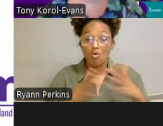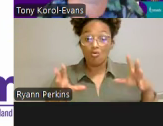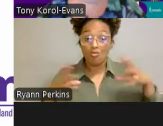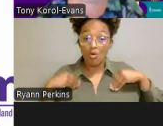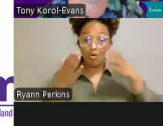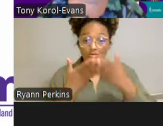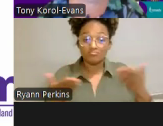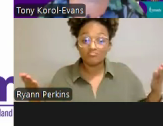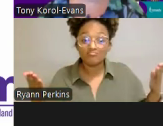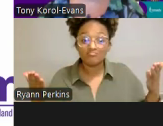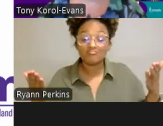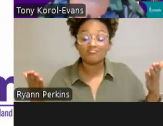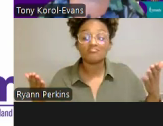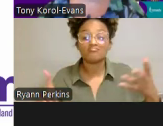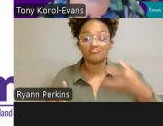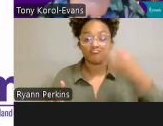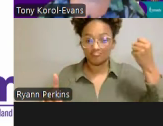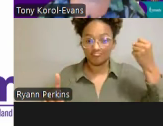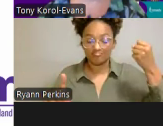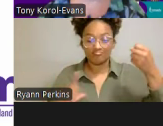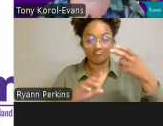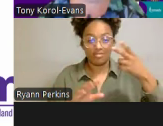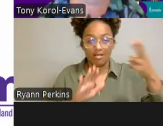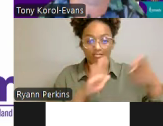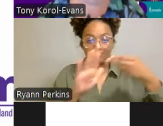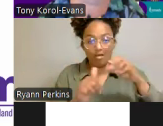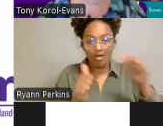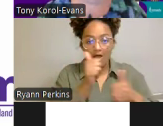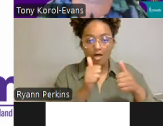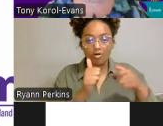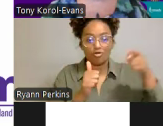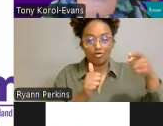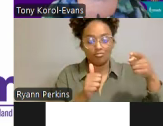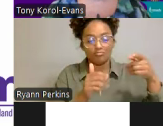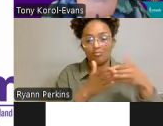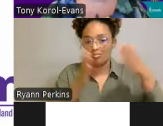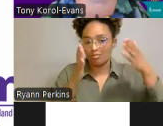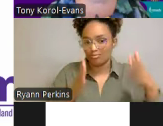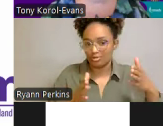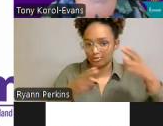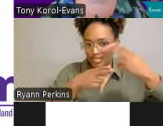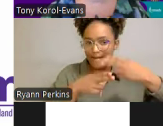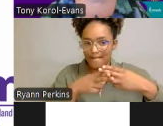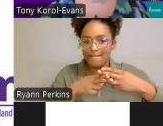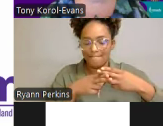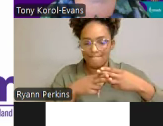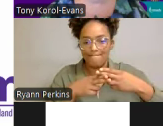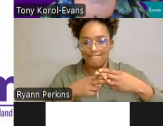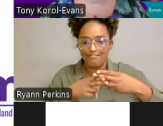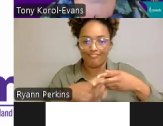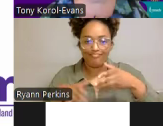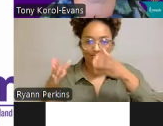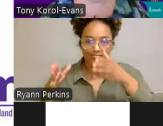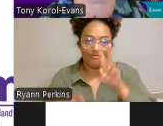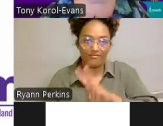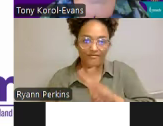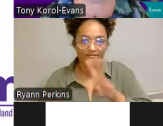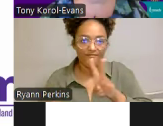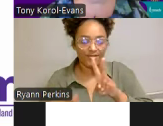perpetrator's name. That is a big one. This is how we wind up with people who come